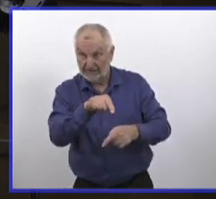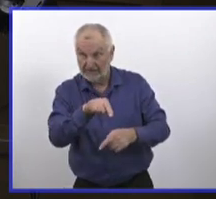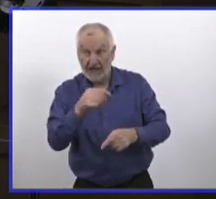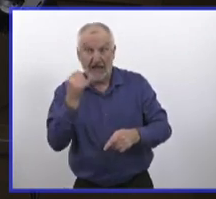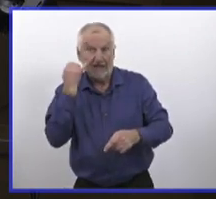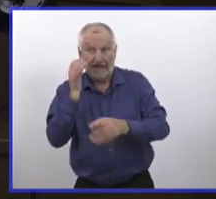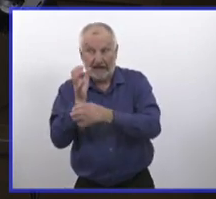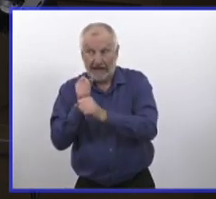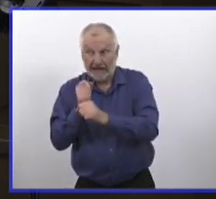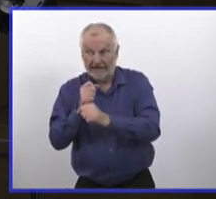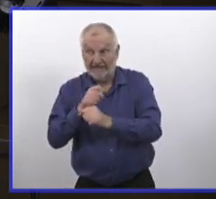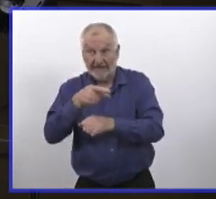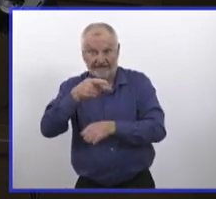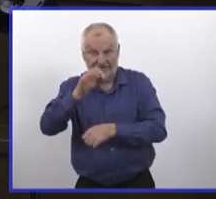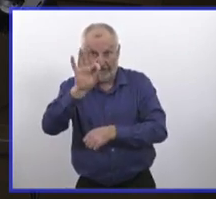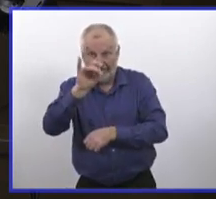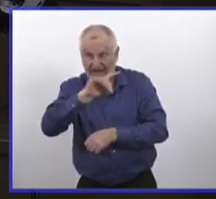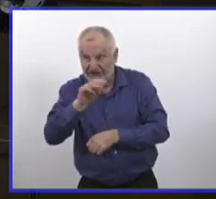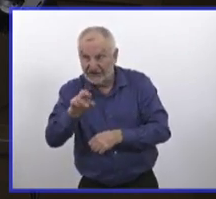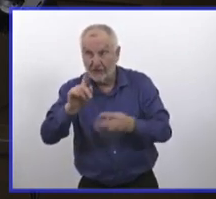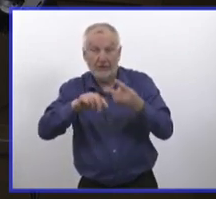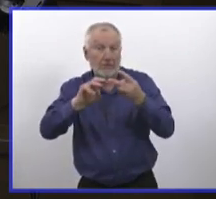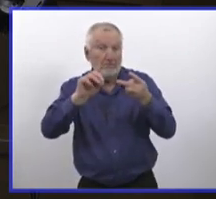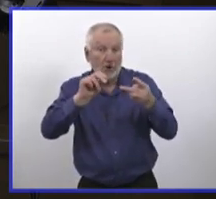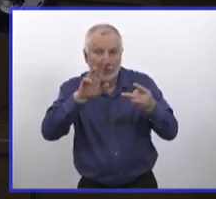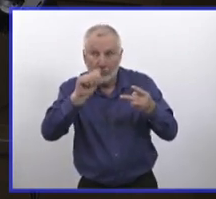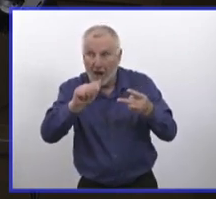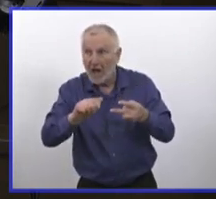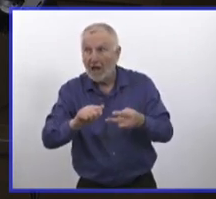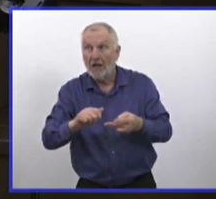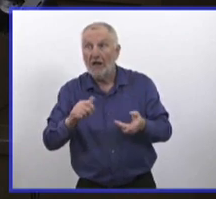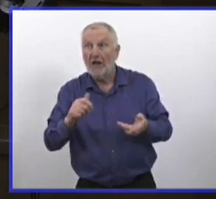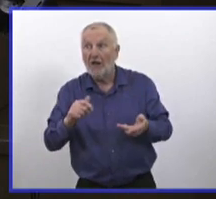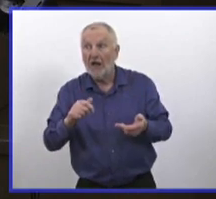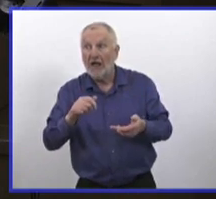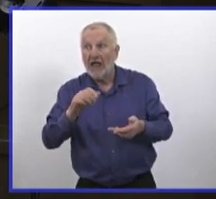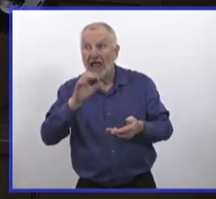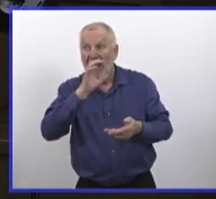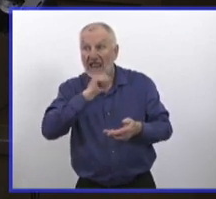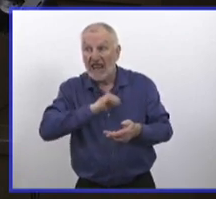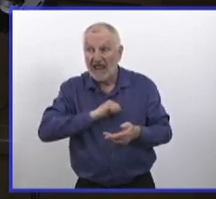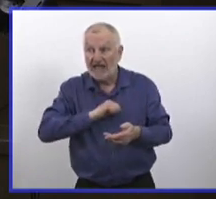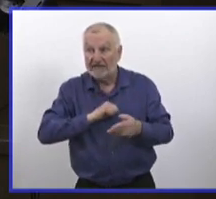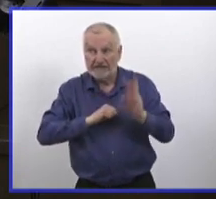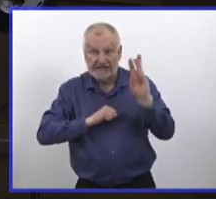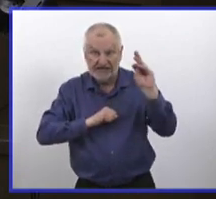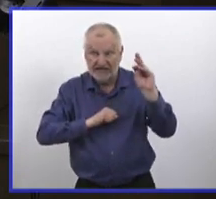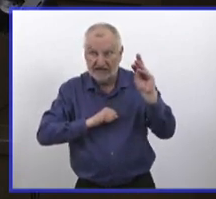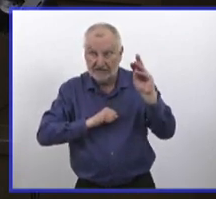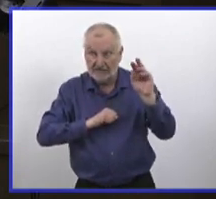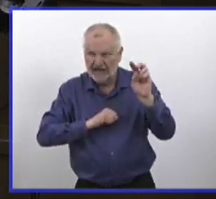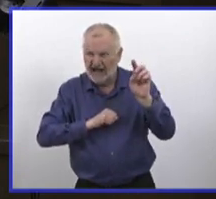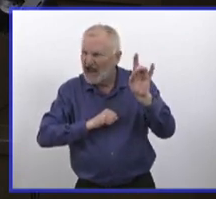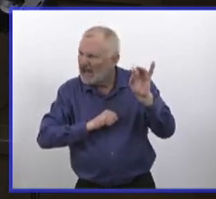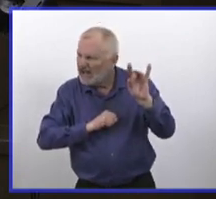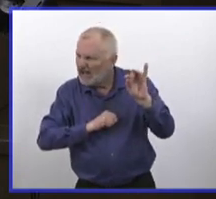workers, and is within 18 to 64 age range, is also eligible for the AstraZeneca